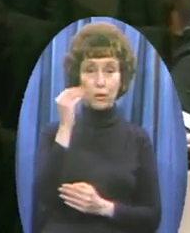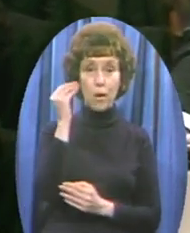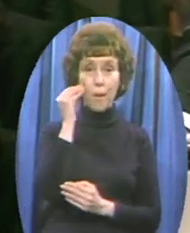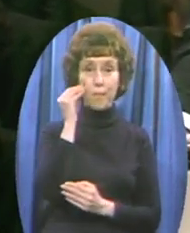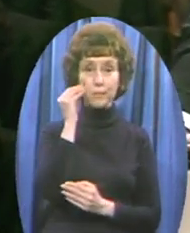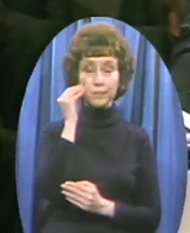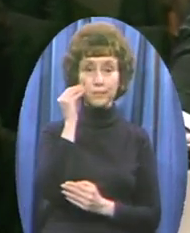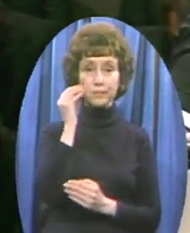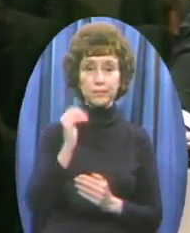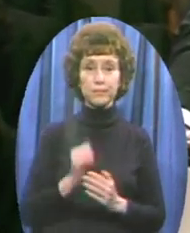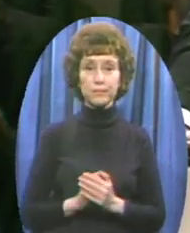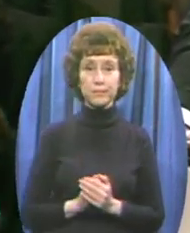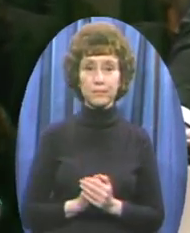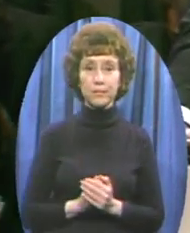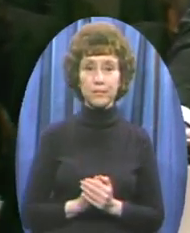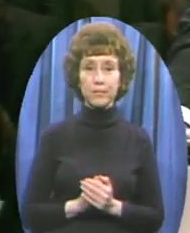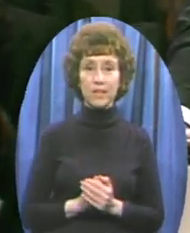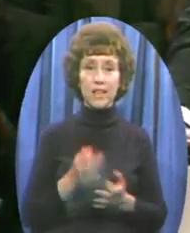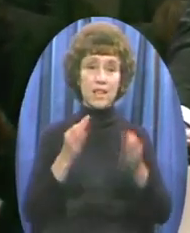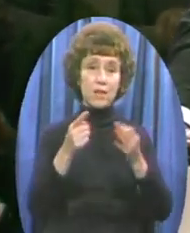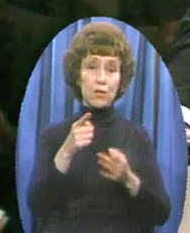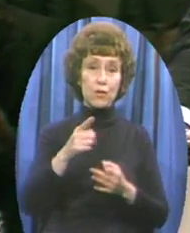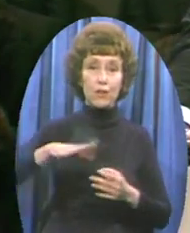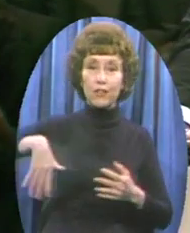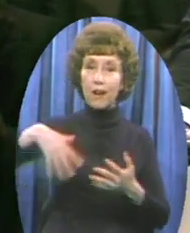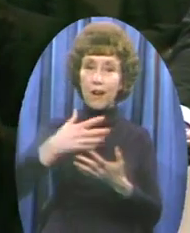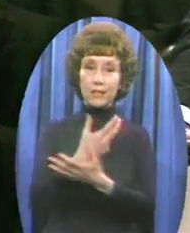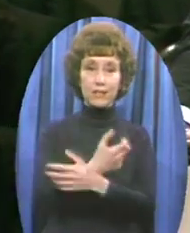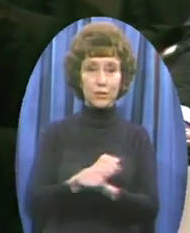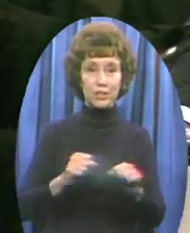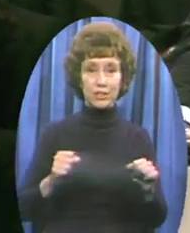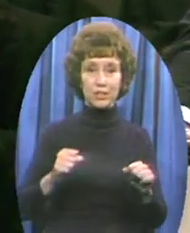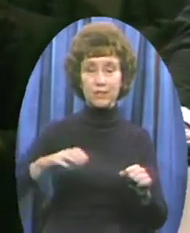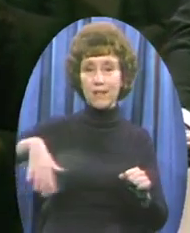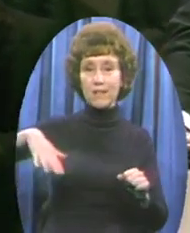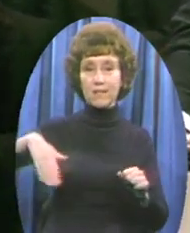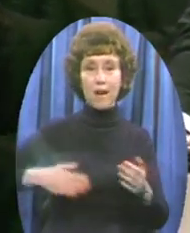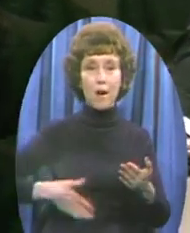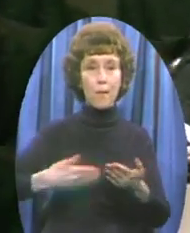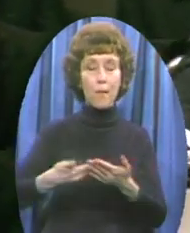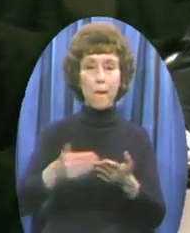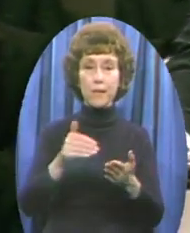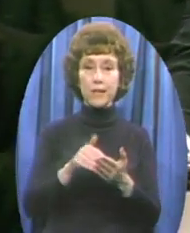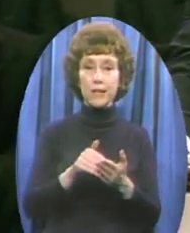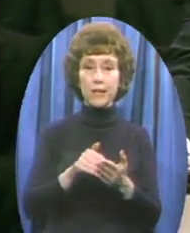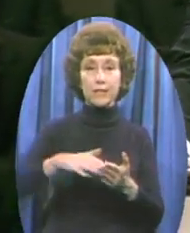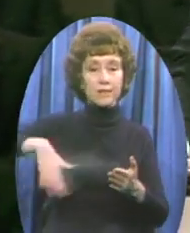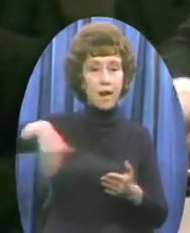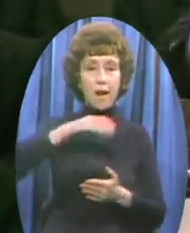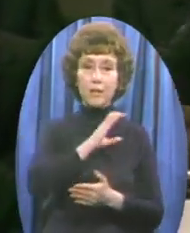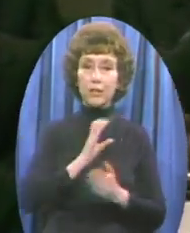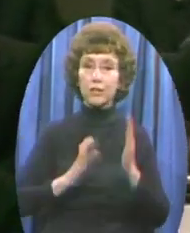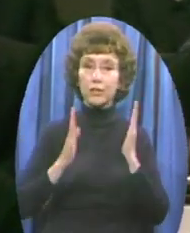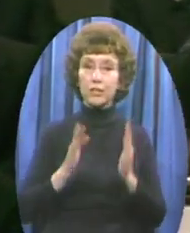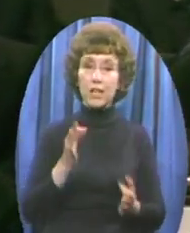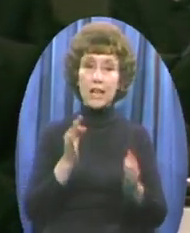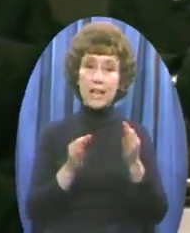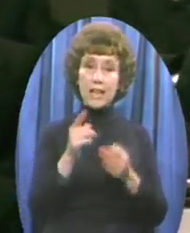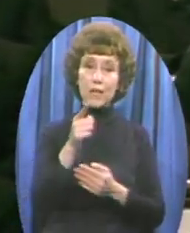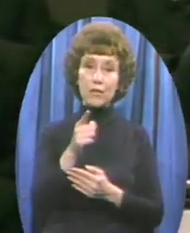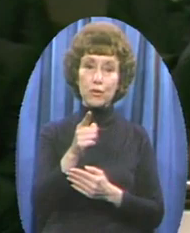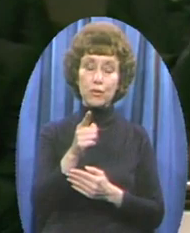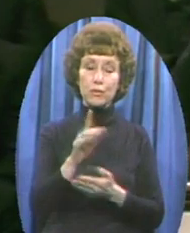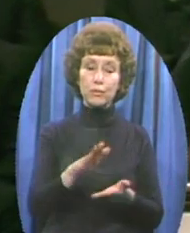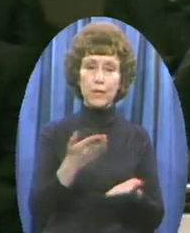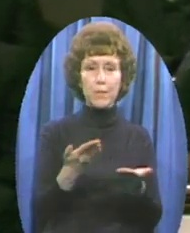set. If you are not a Christian, if you've never been born again, if you were going to die in the next 5 minutes and you